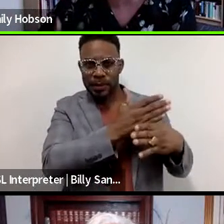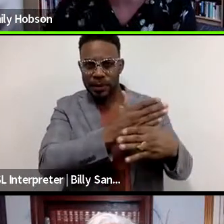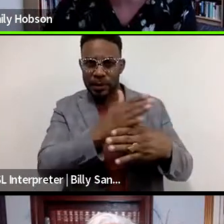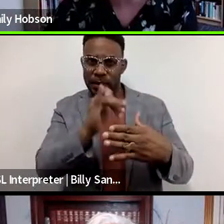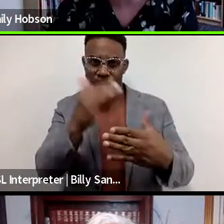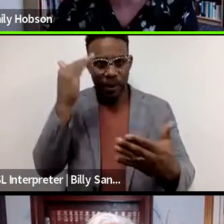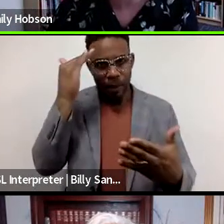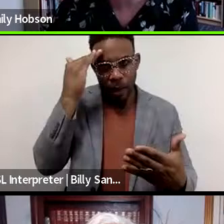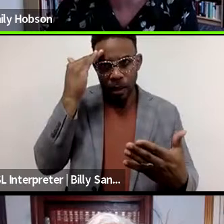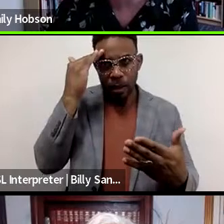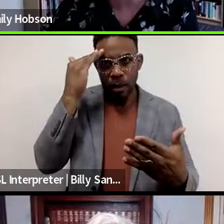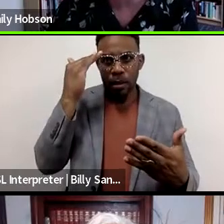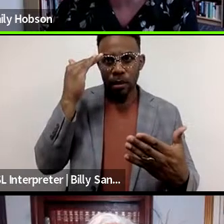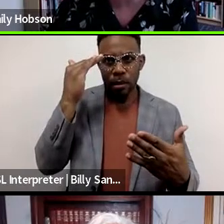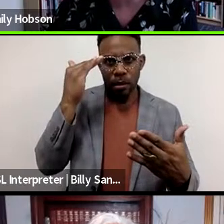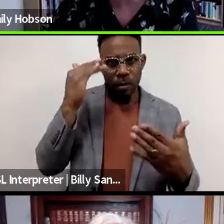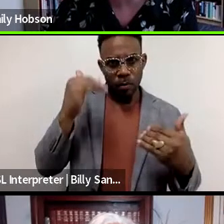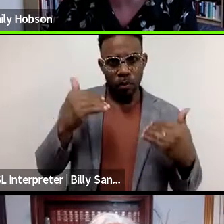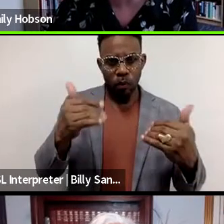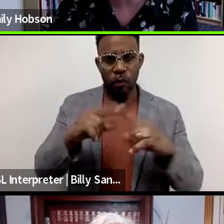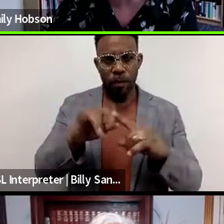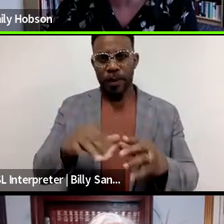that knowledge and move forward.